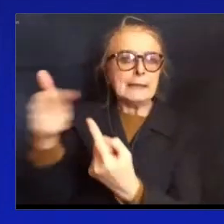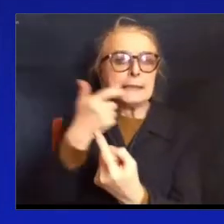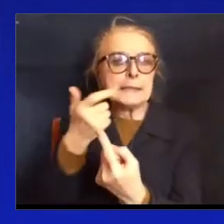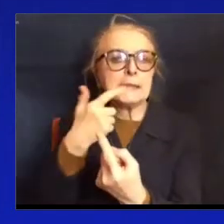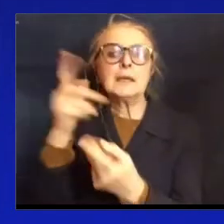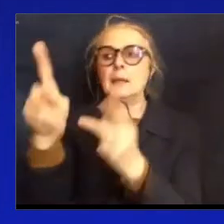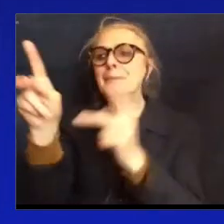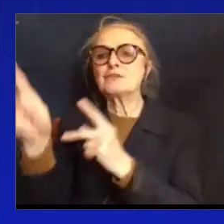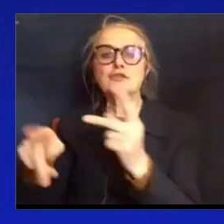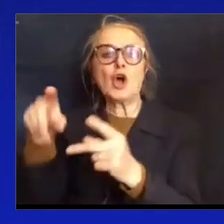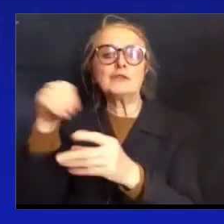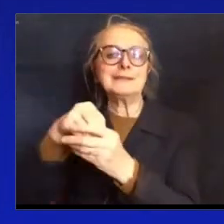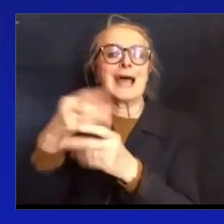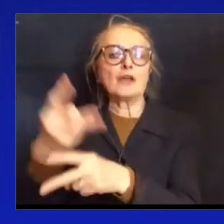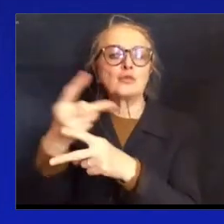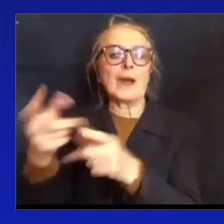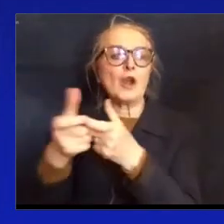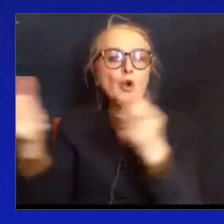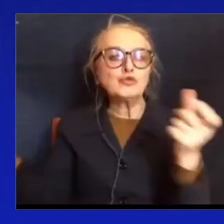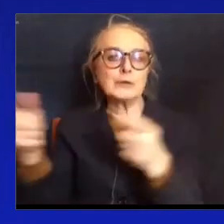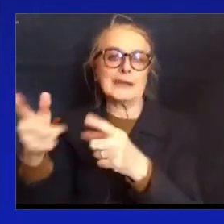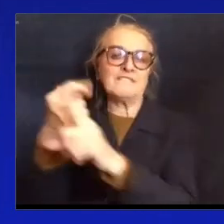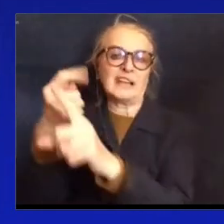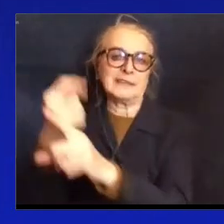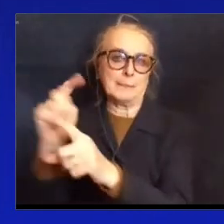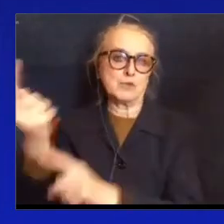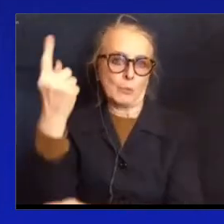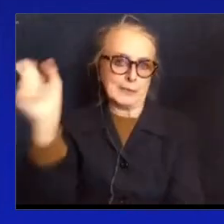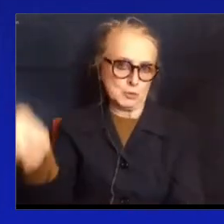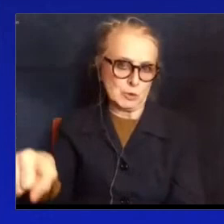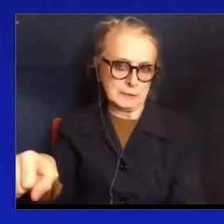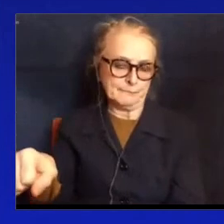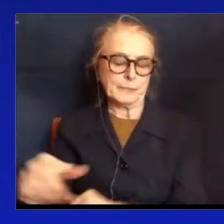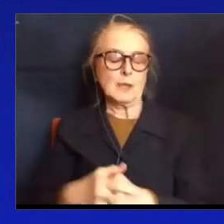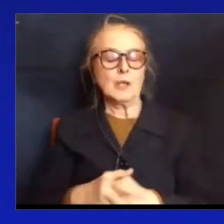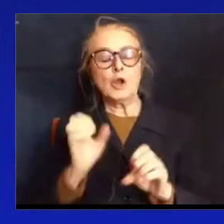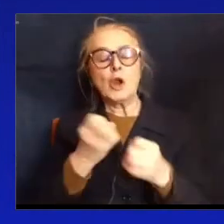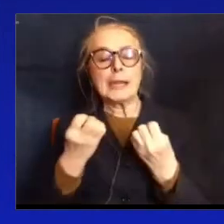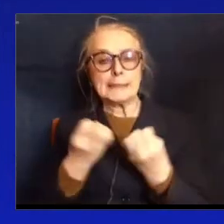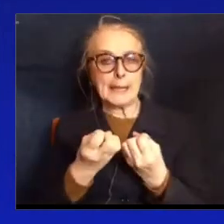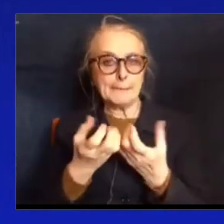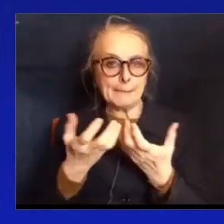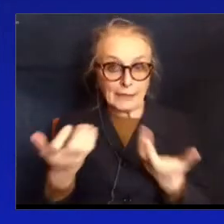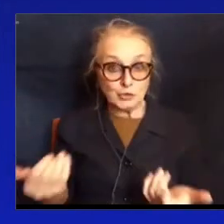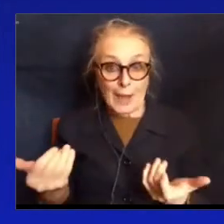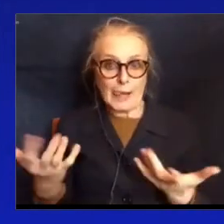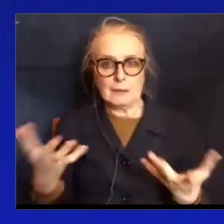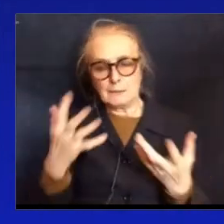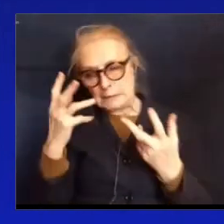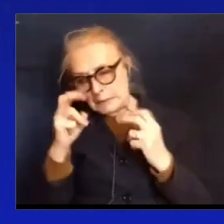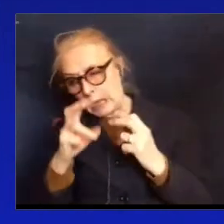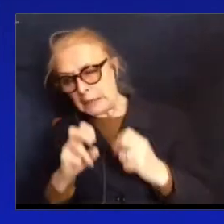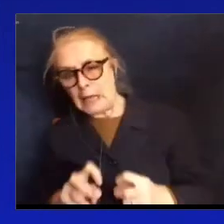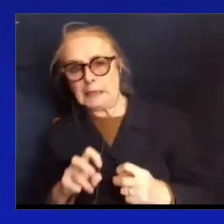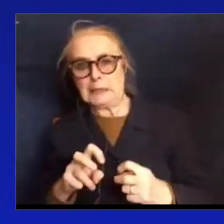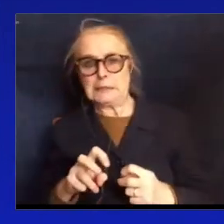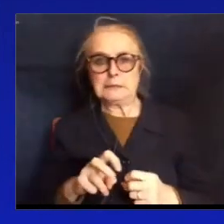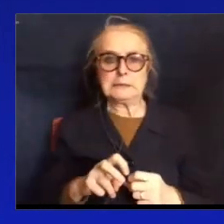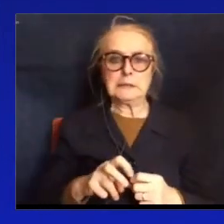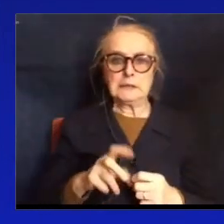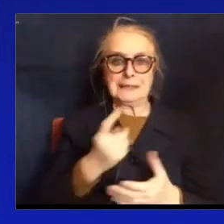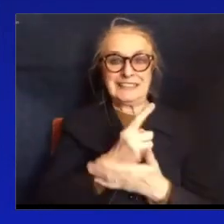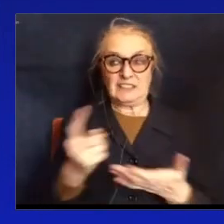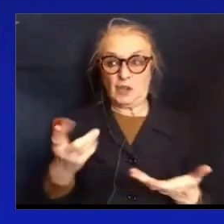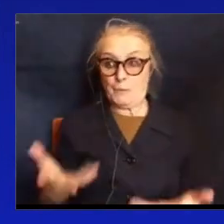groups, as defined by the scientific group, that our team is able to analyze